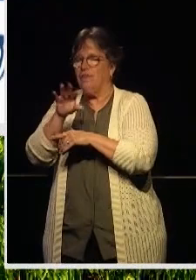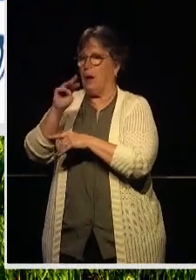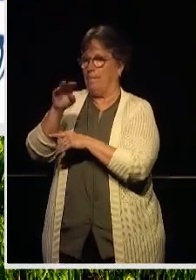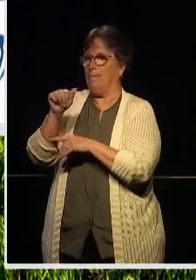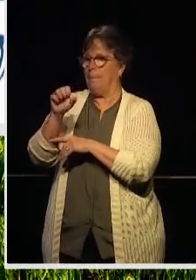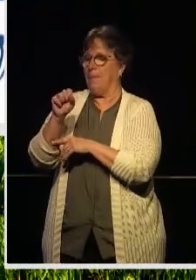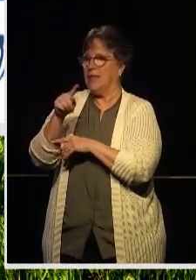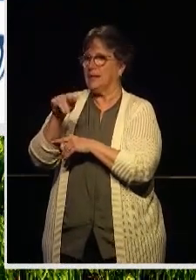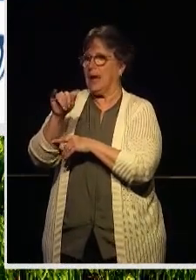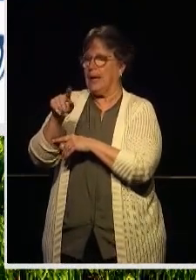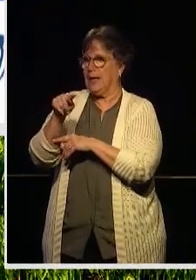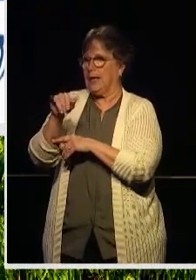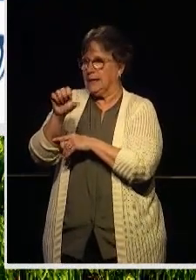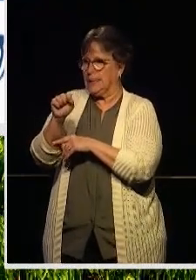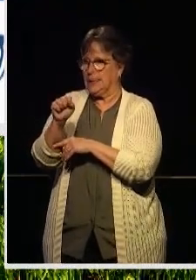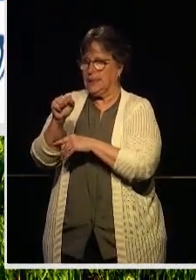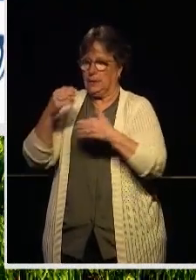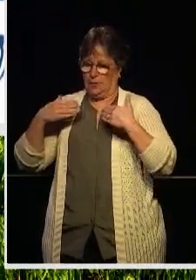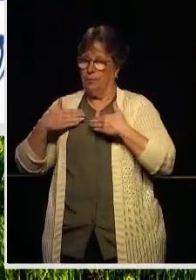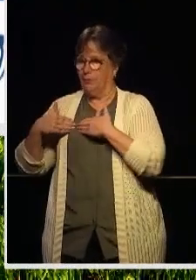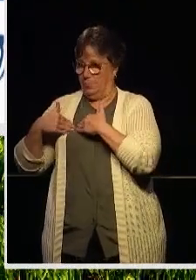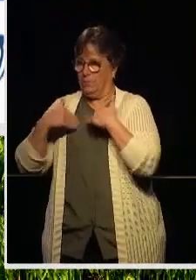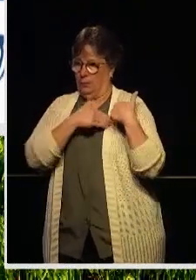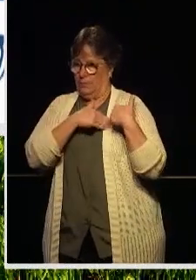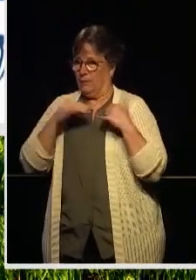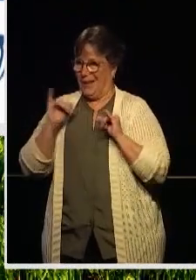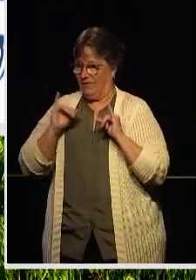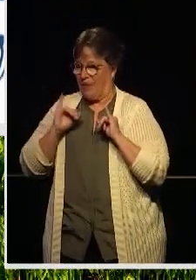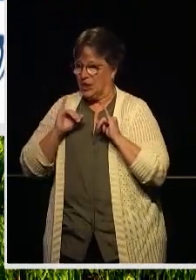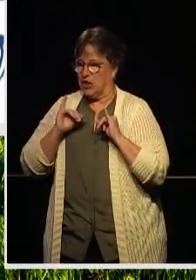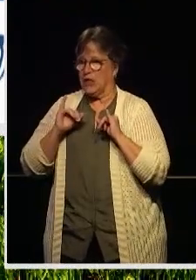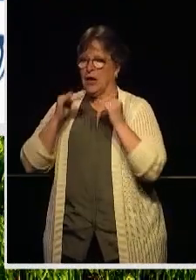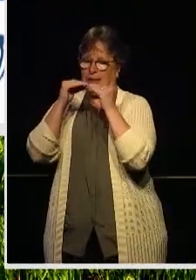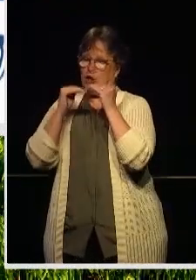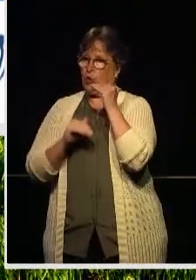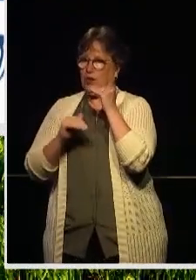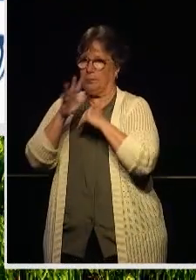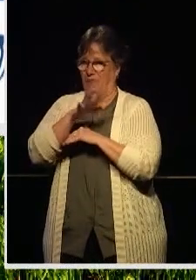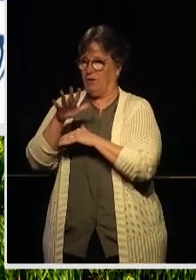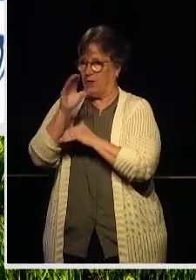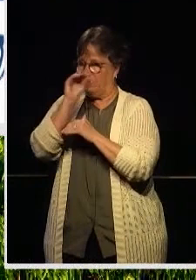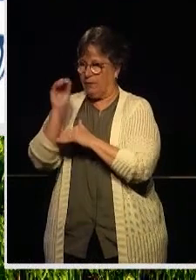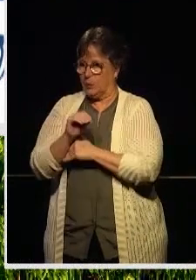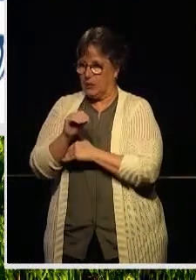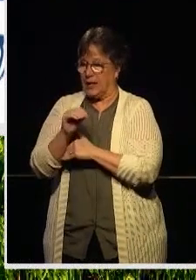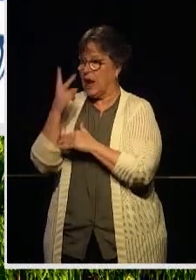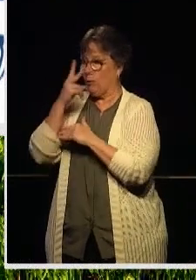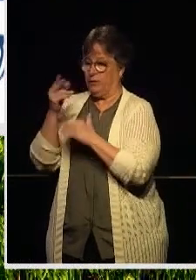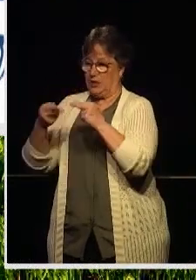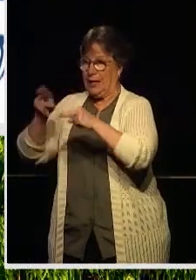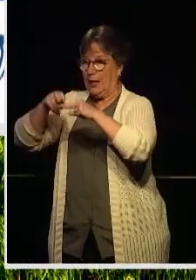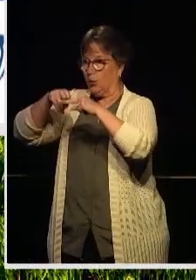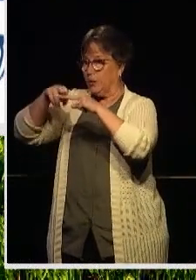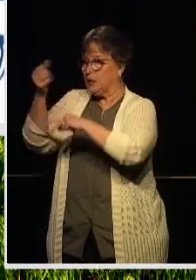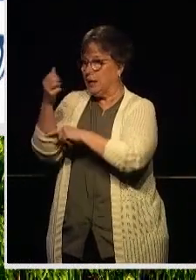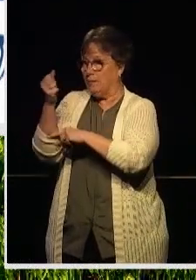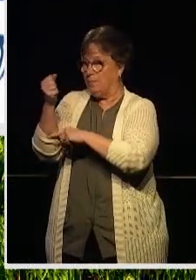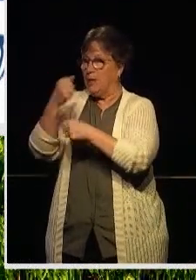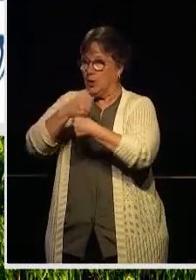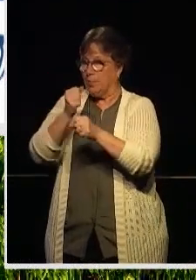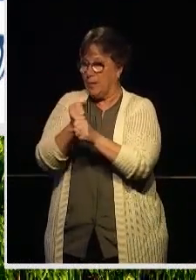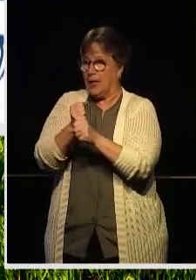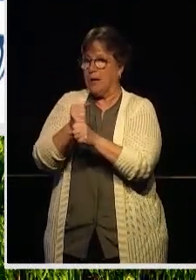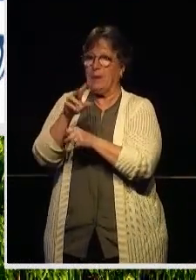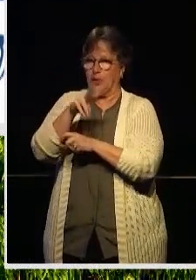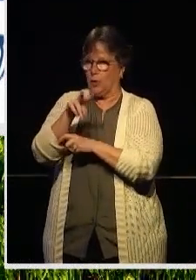helped decrease the mastitis cases by almost 55%. And we've seen an increase in milk production by 22%, and also increase